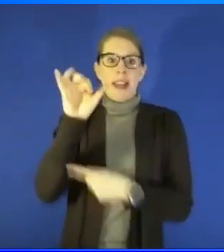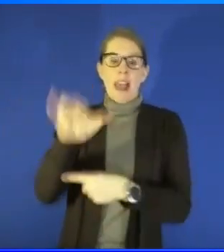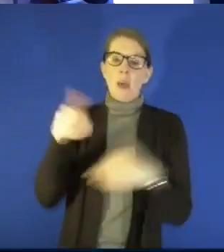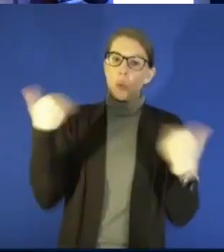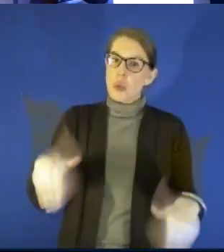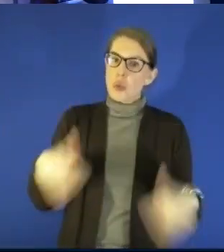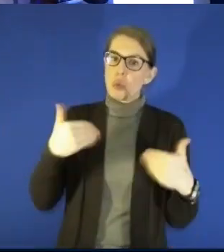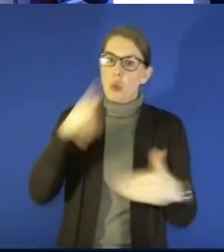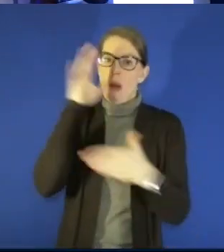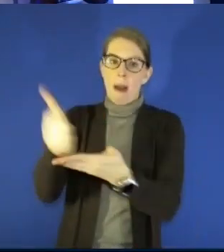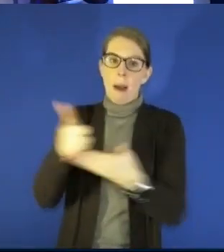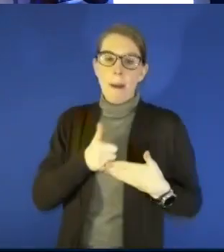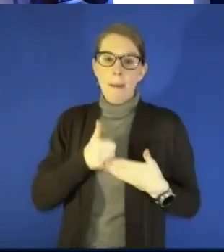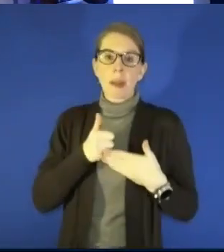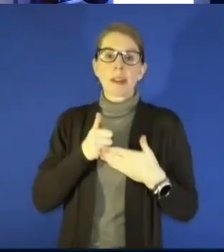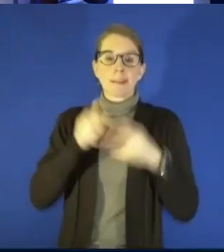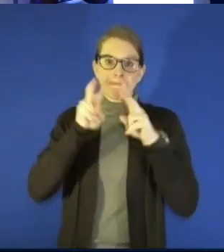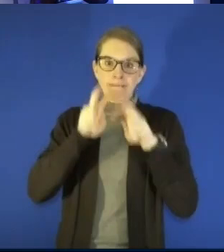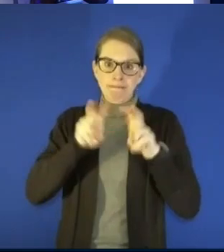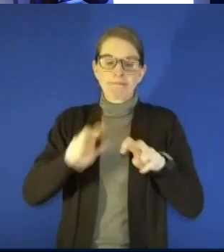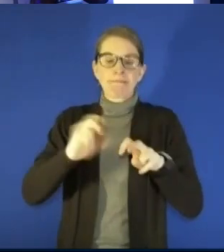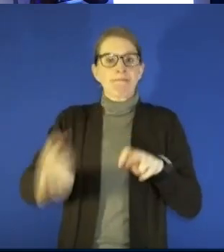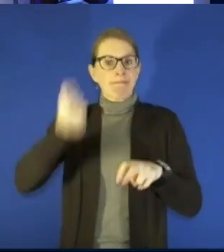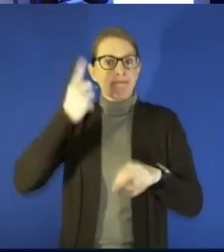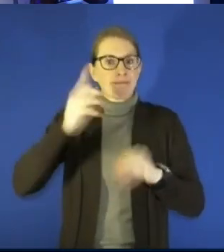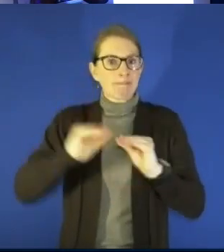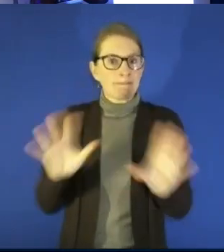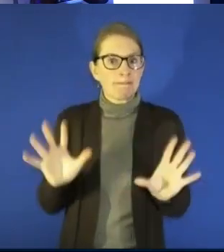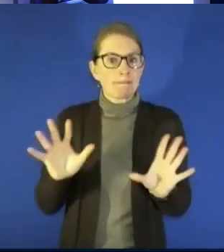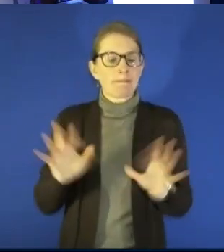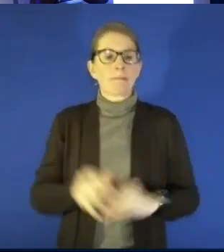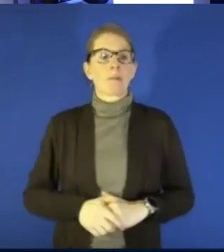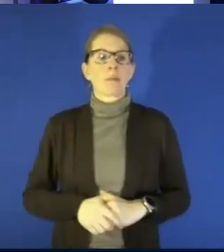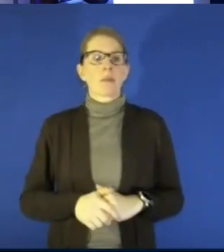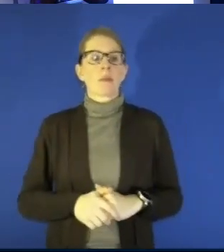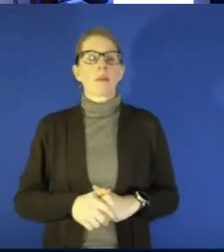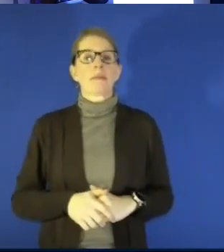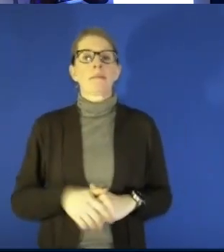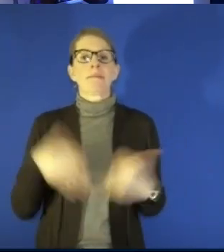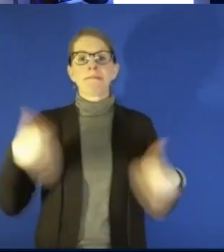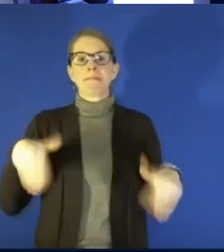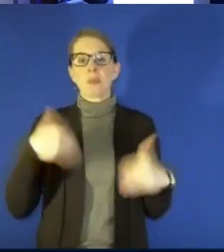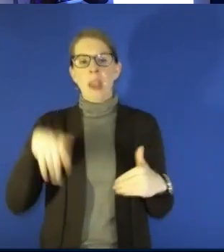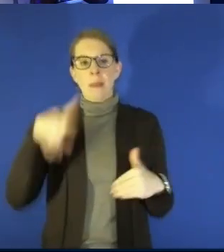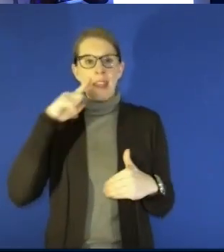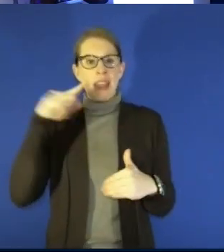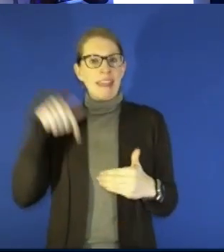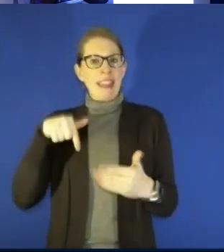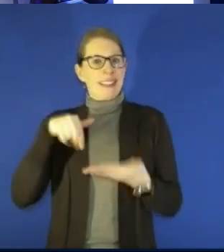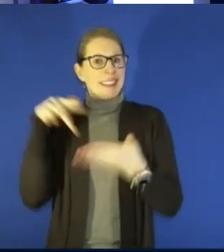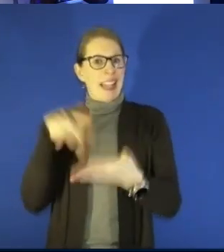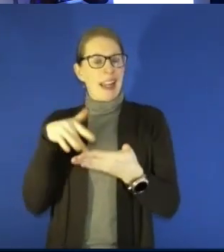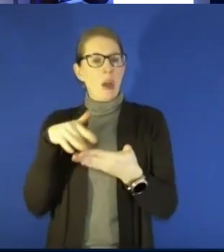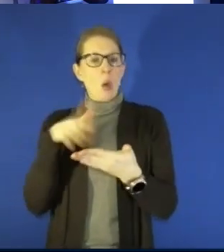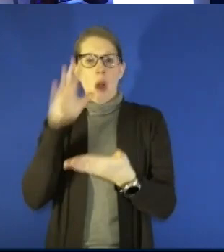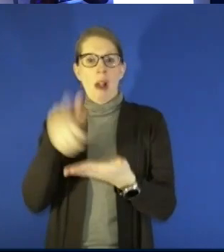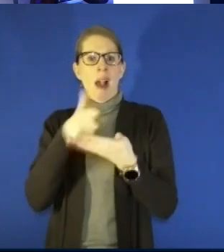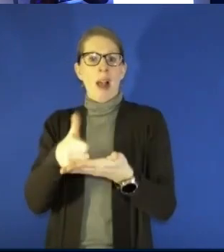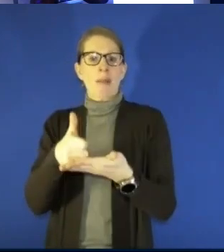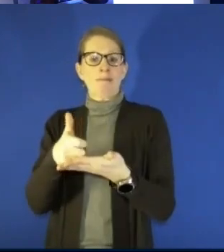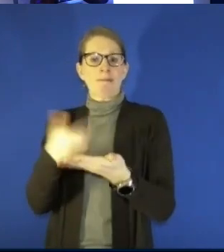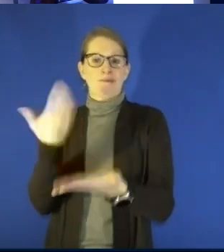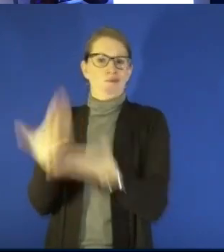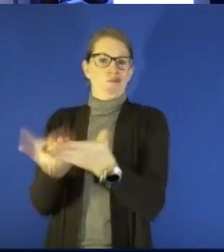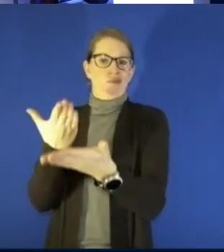answers. So I can't help but think how much help this study is going to help validate people like Stephanie, because I know that she had mentioned